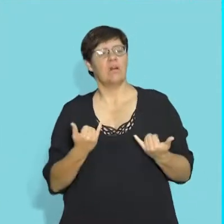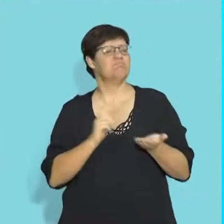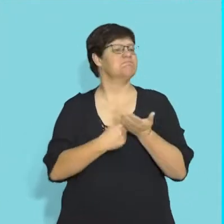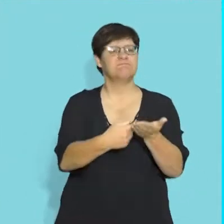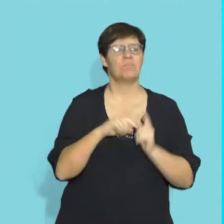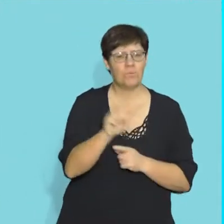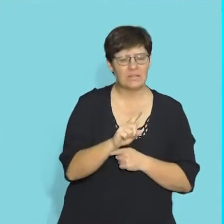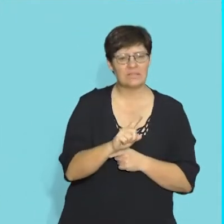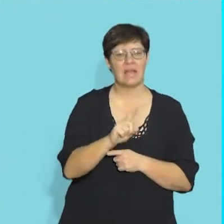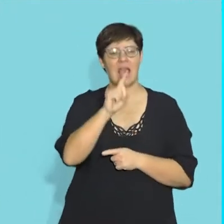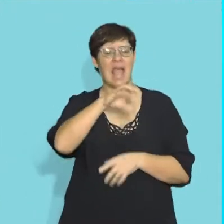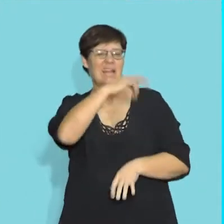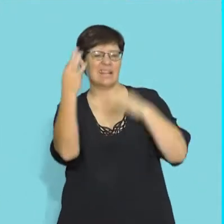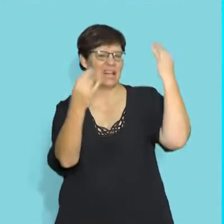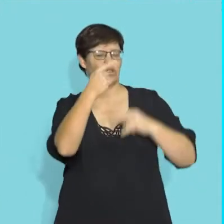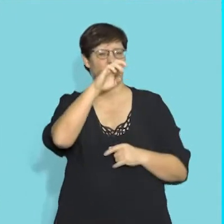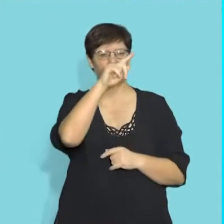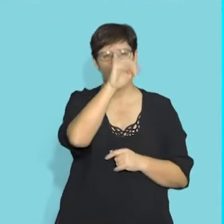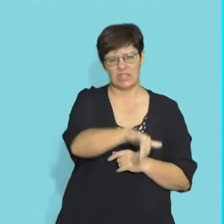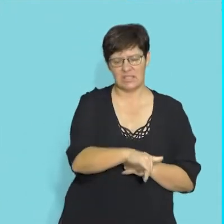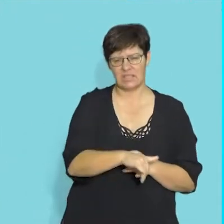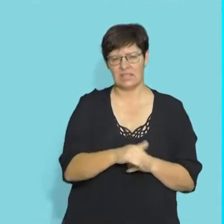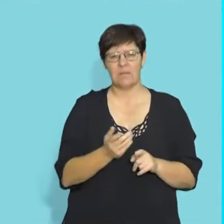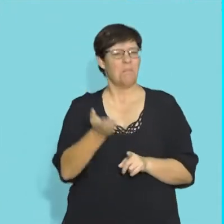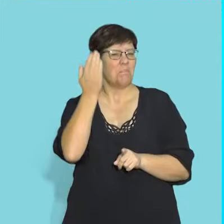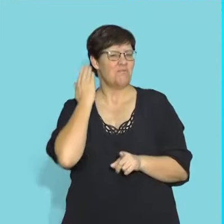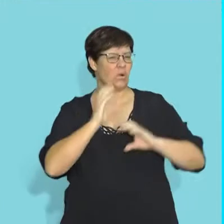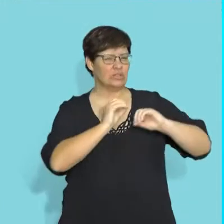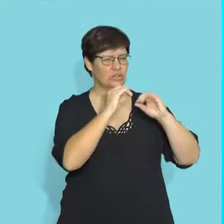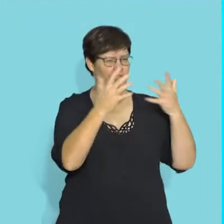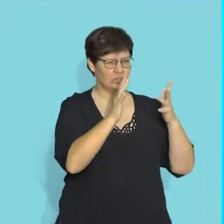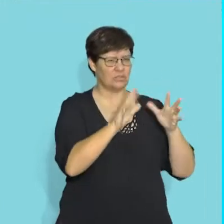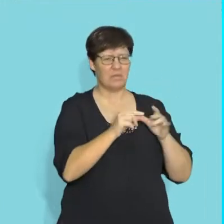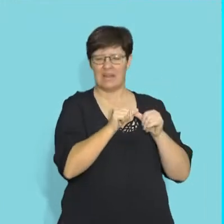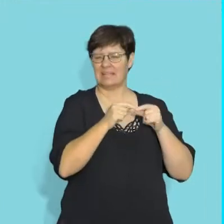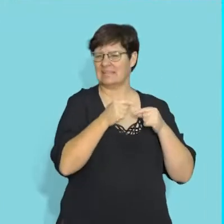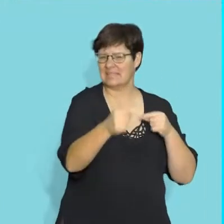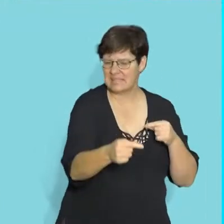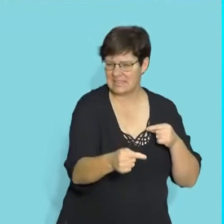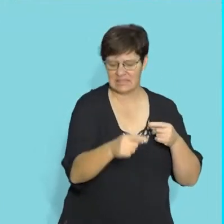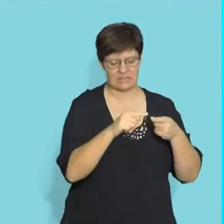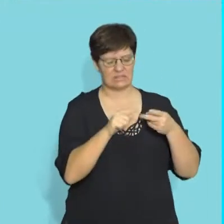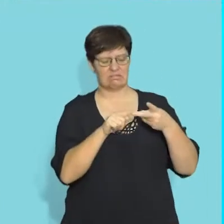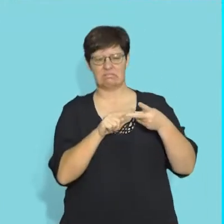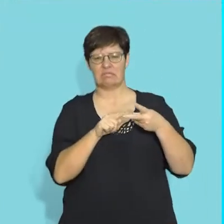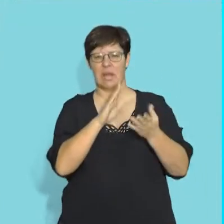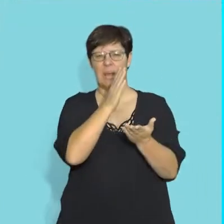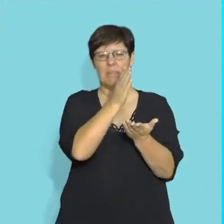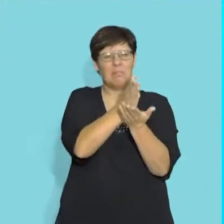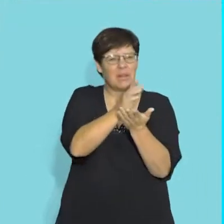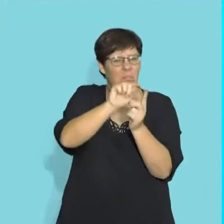speaking about analytical geometry. We're going to be moving a little bit forward. In the previous lessons we've spoken about distance and we've spoken about